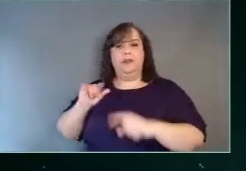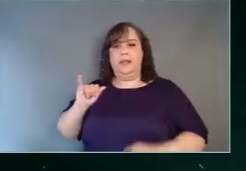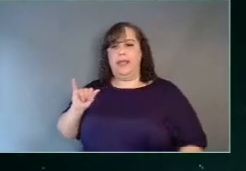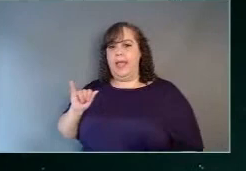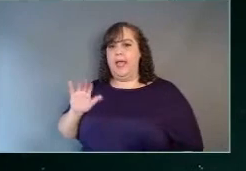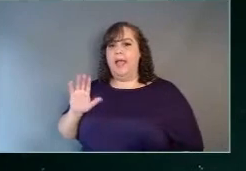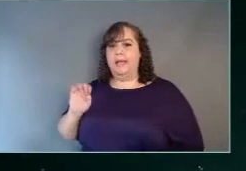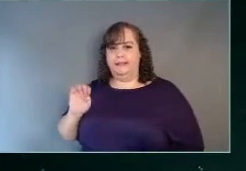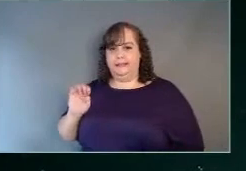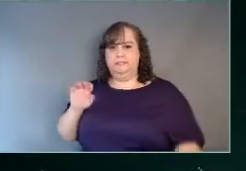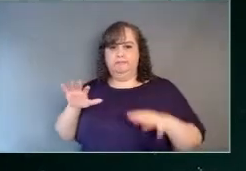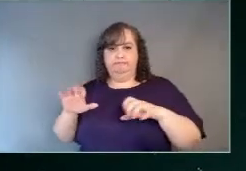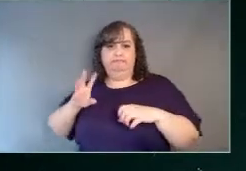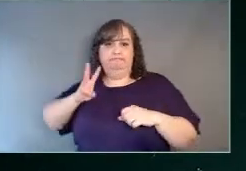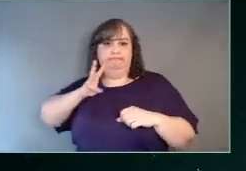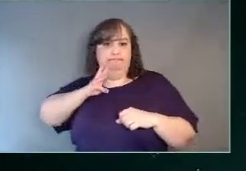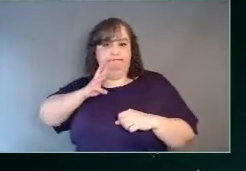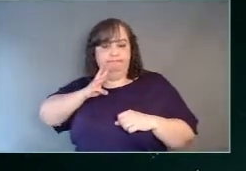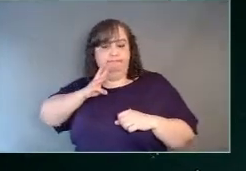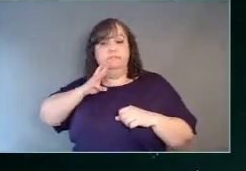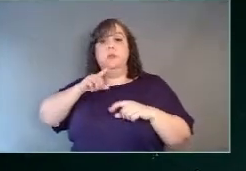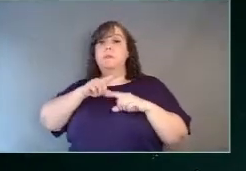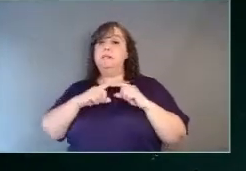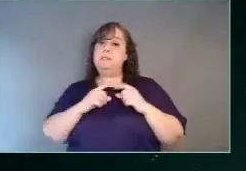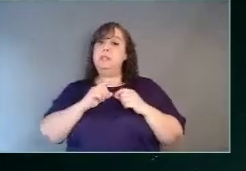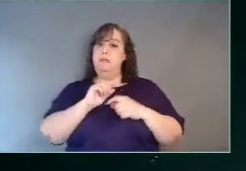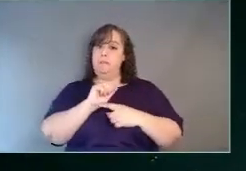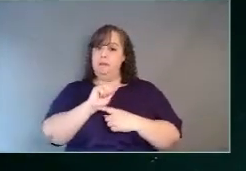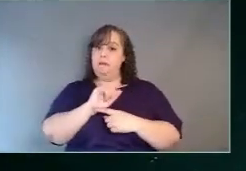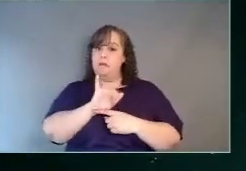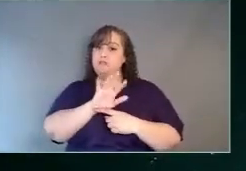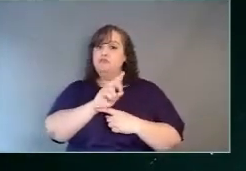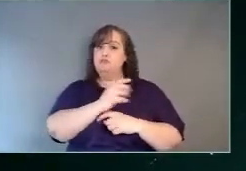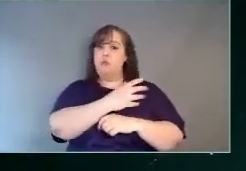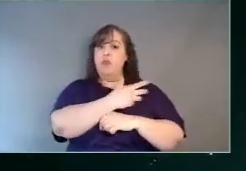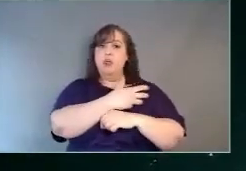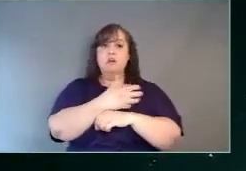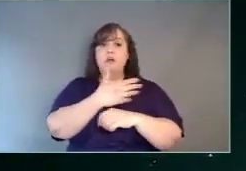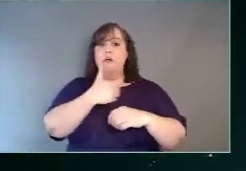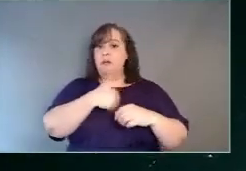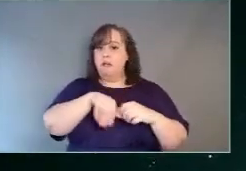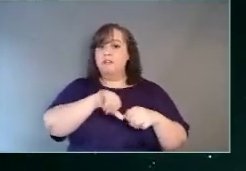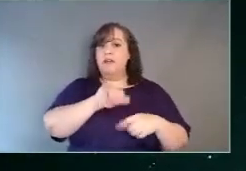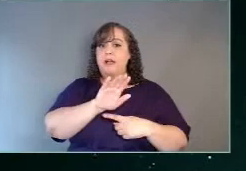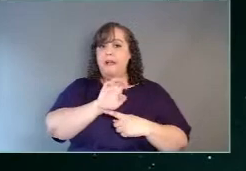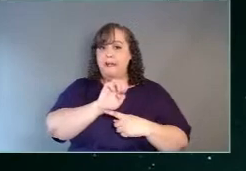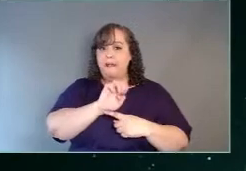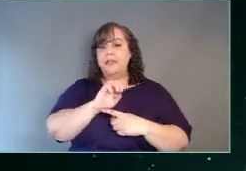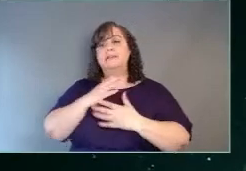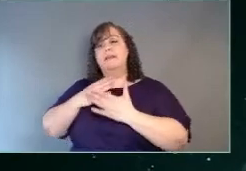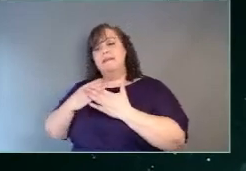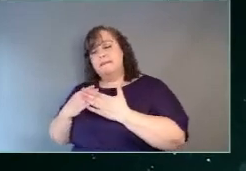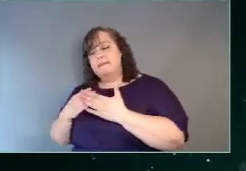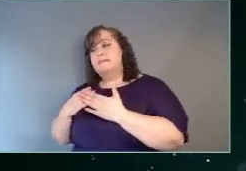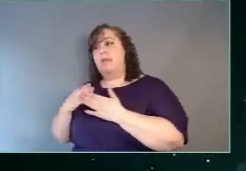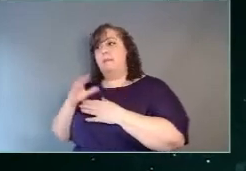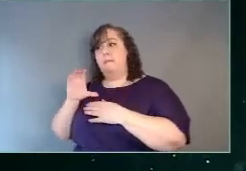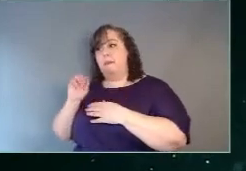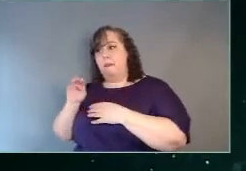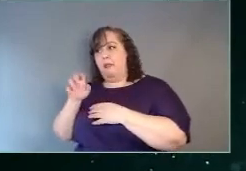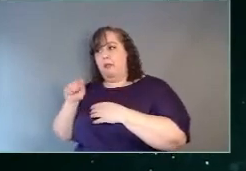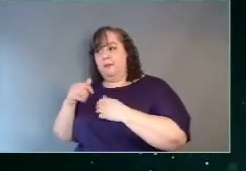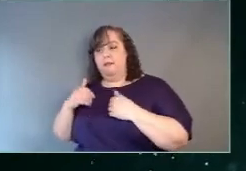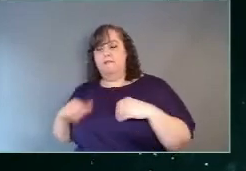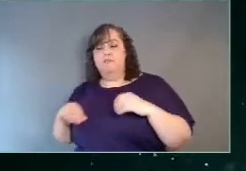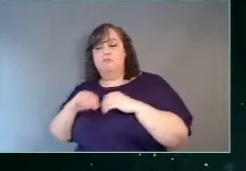there's some asteroids that have a little bit of icy material, and vice versa with comets. And then as